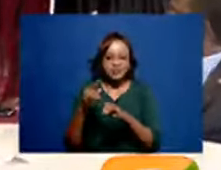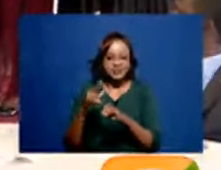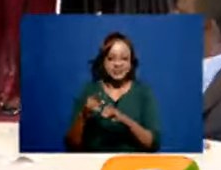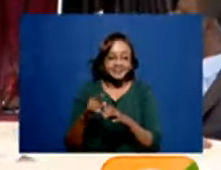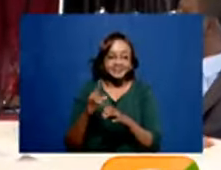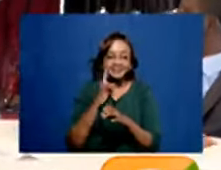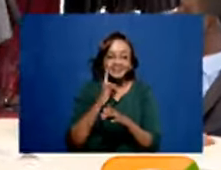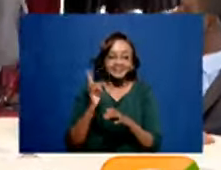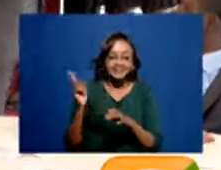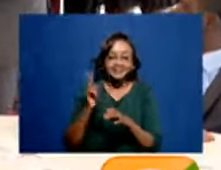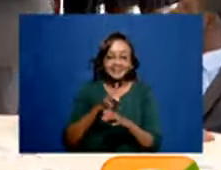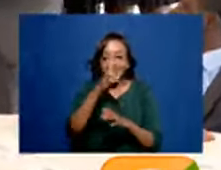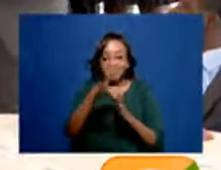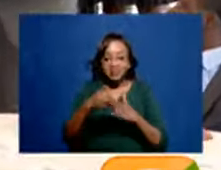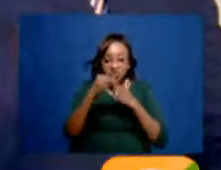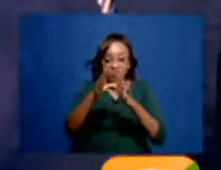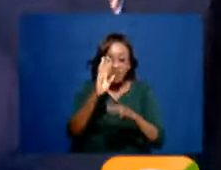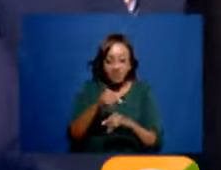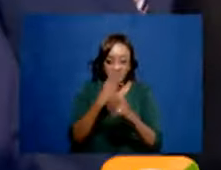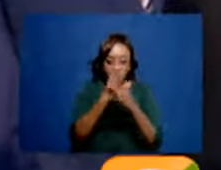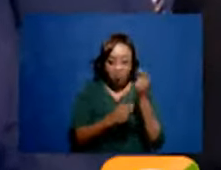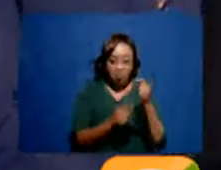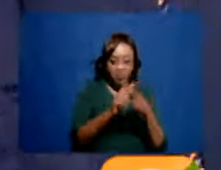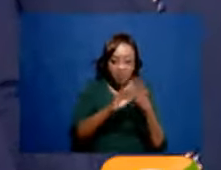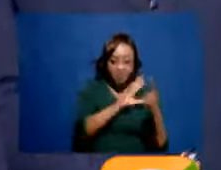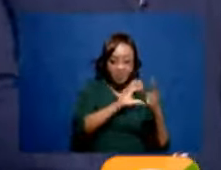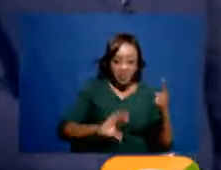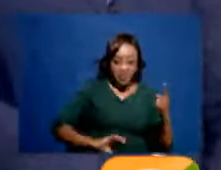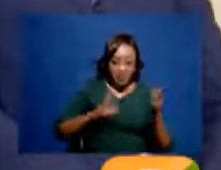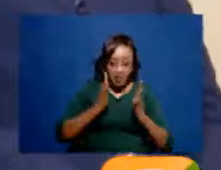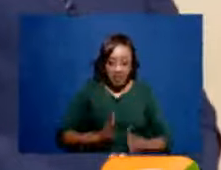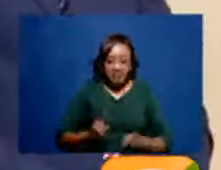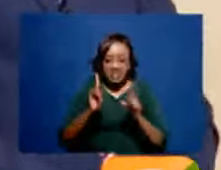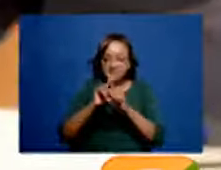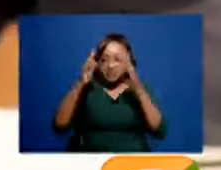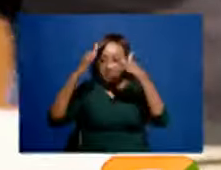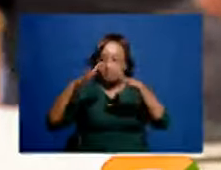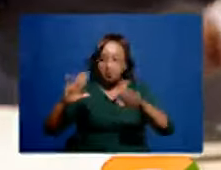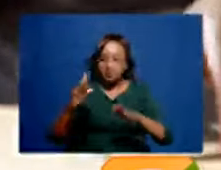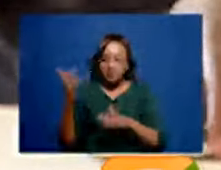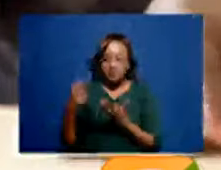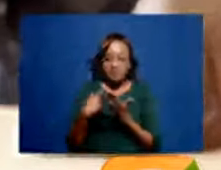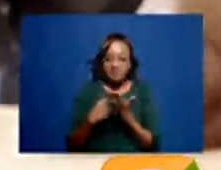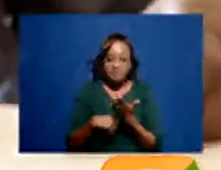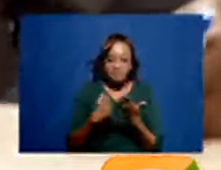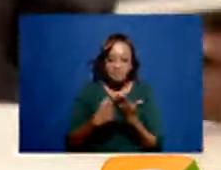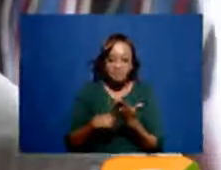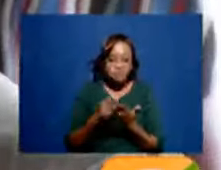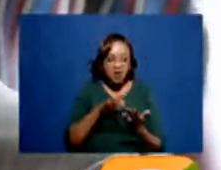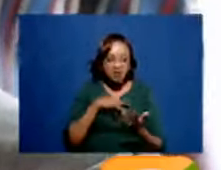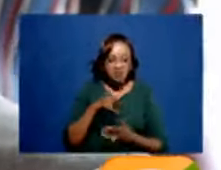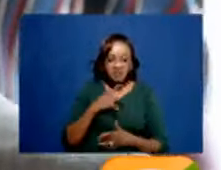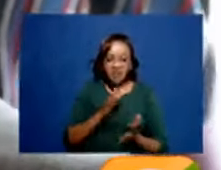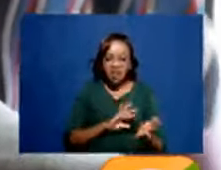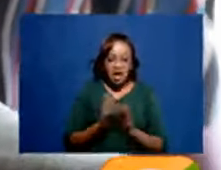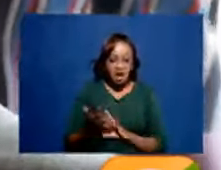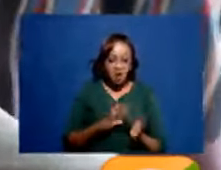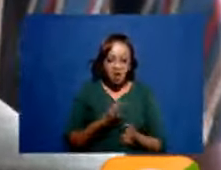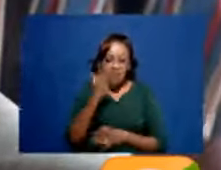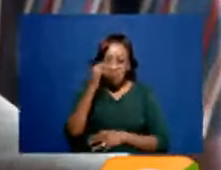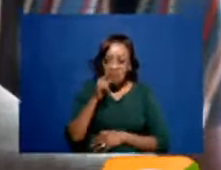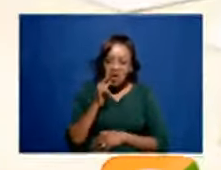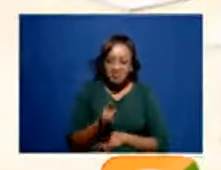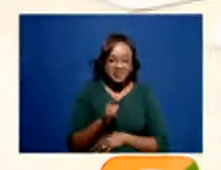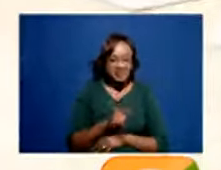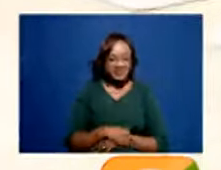religious leaders drawn from both the Christian and Muslim faith being the latest to express their reservations with what they term as